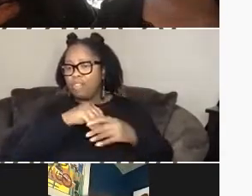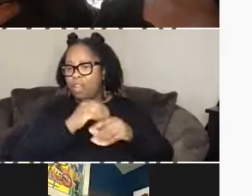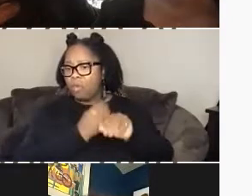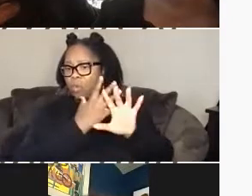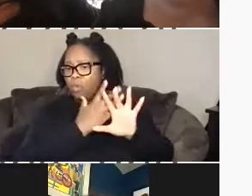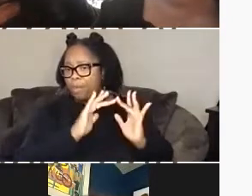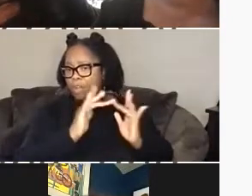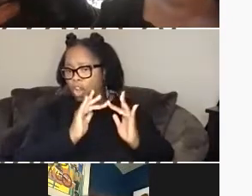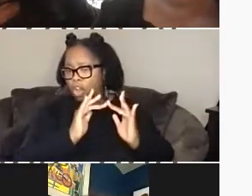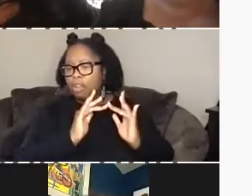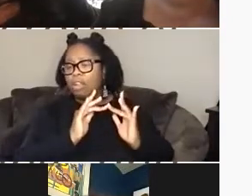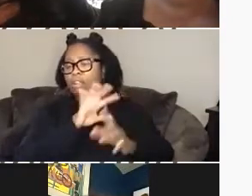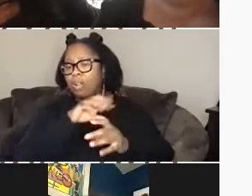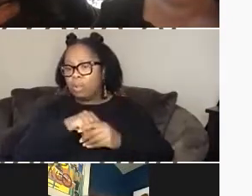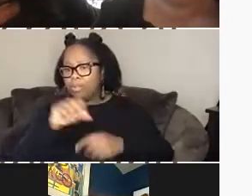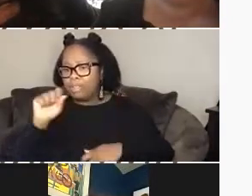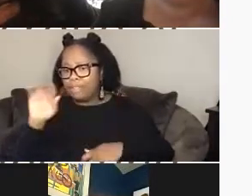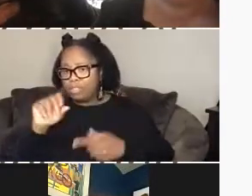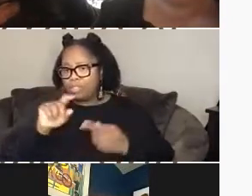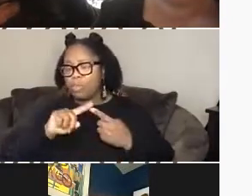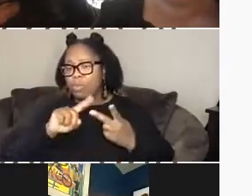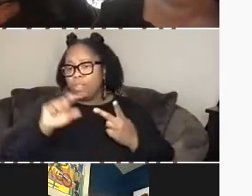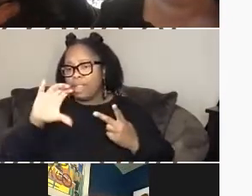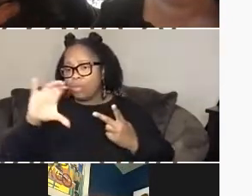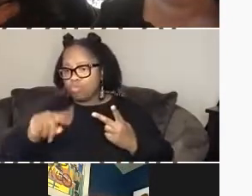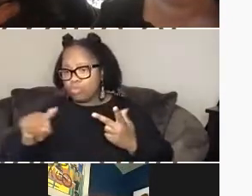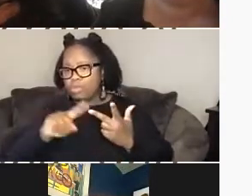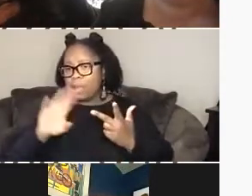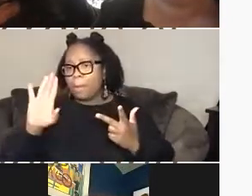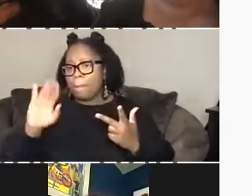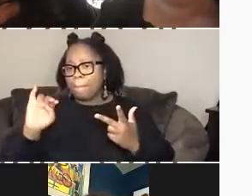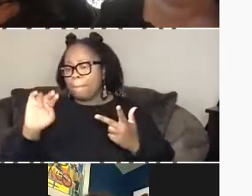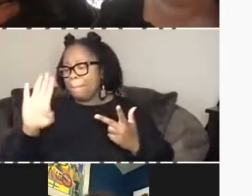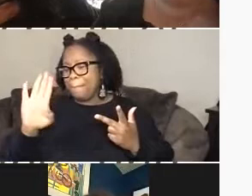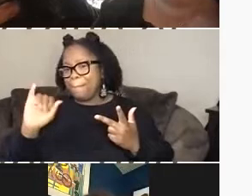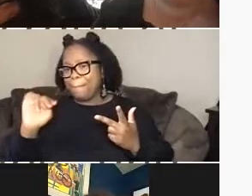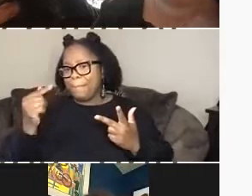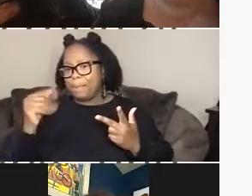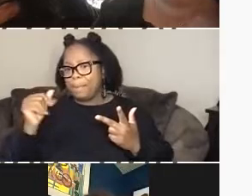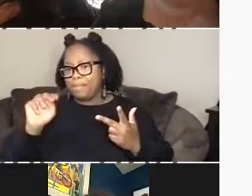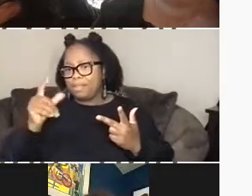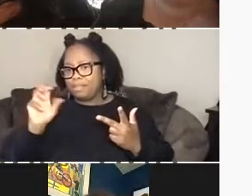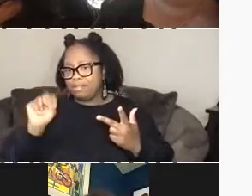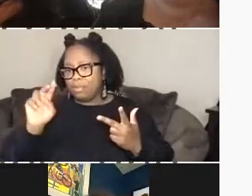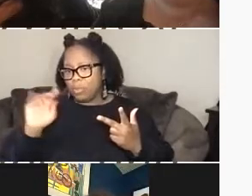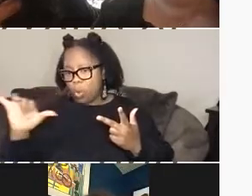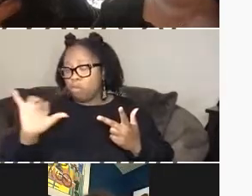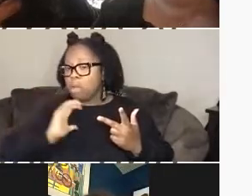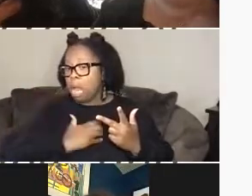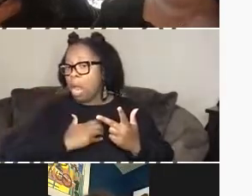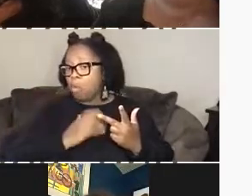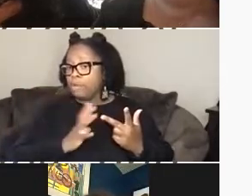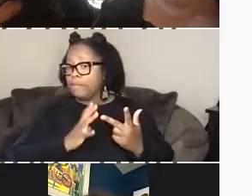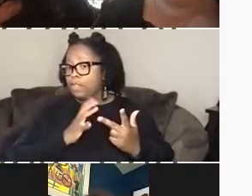movement in San Francisco, Santa Cruz, and Binghamton, New York. So you can look that up on the NAAFA official YouTube channel if you want to hear